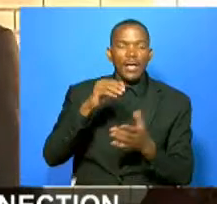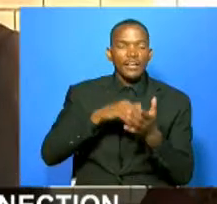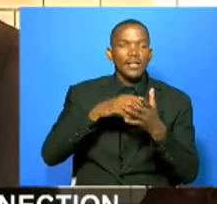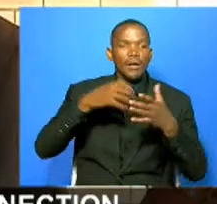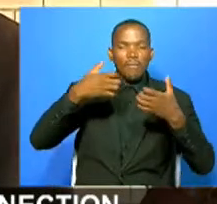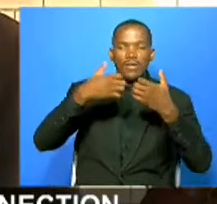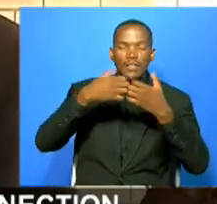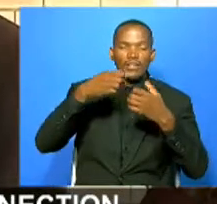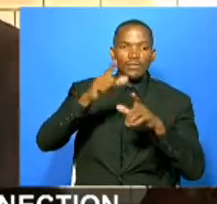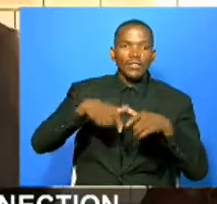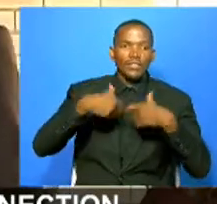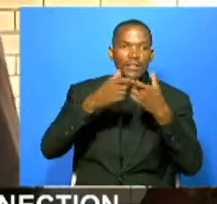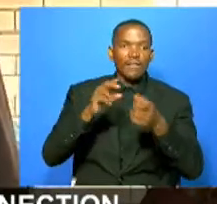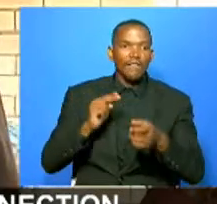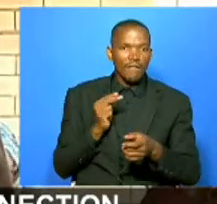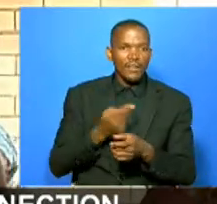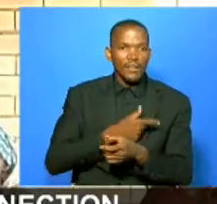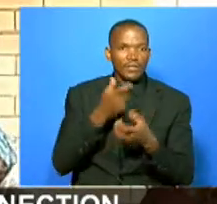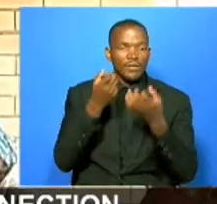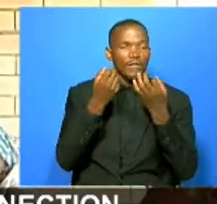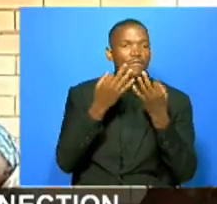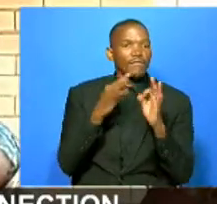re ta fiwa